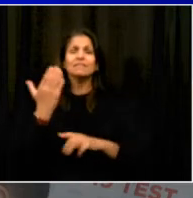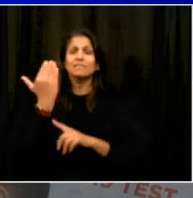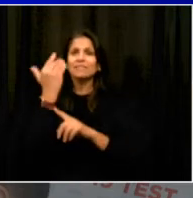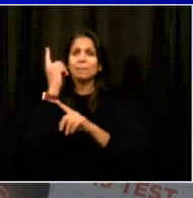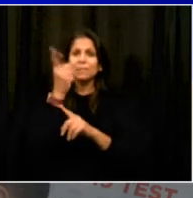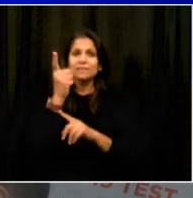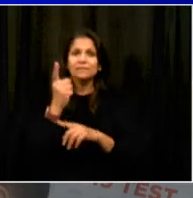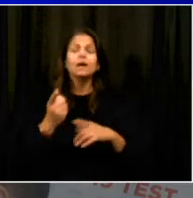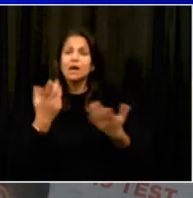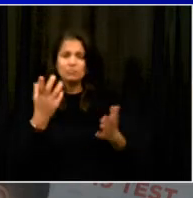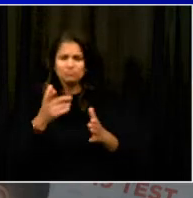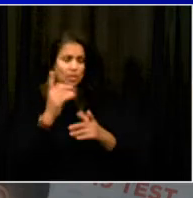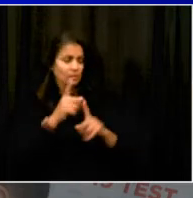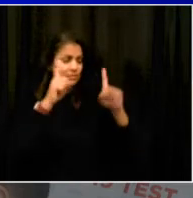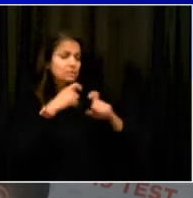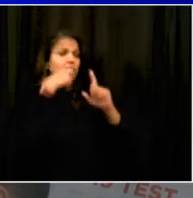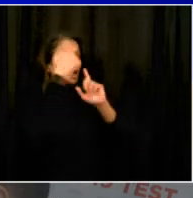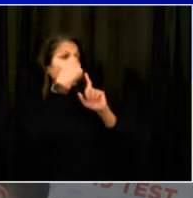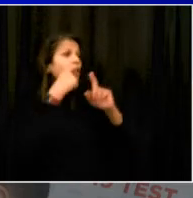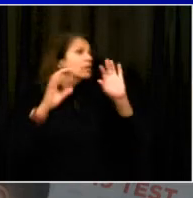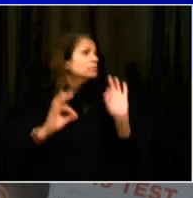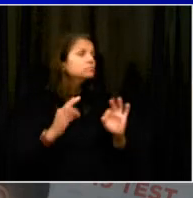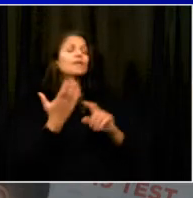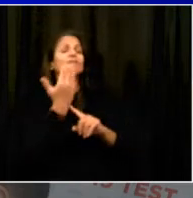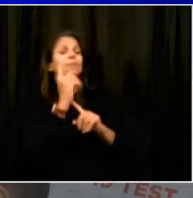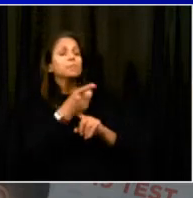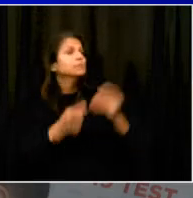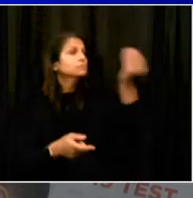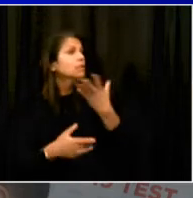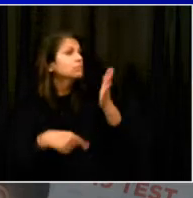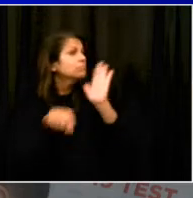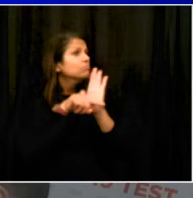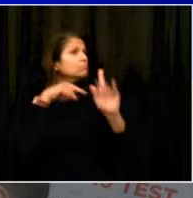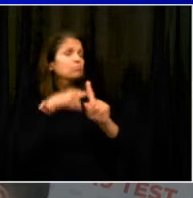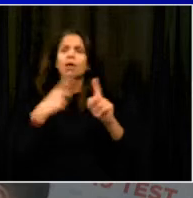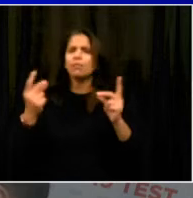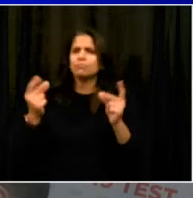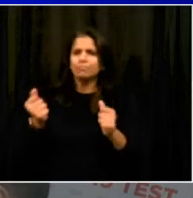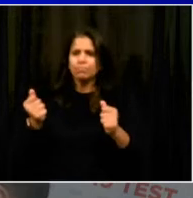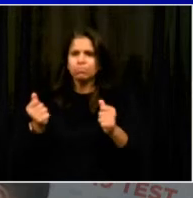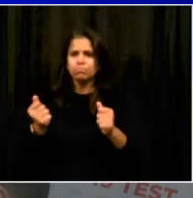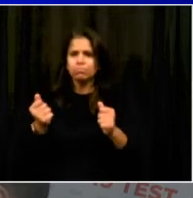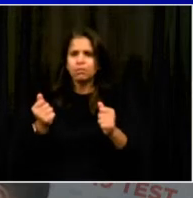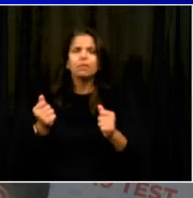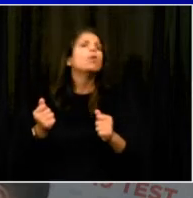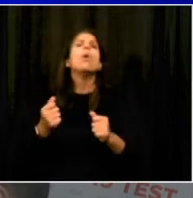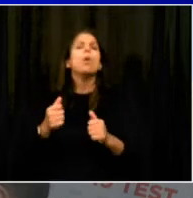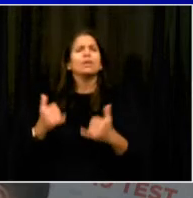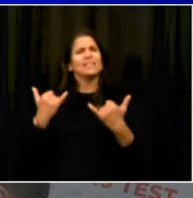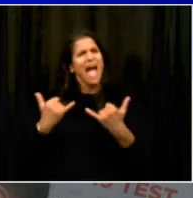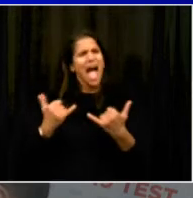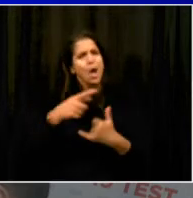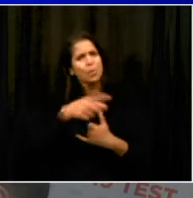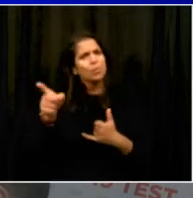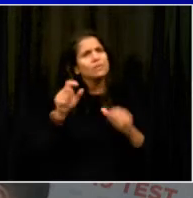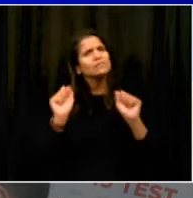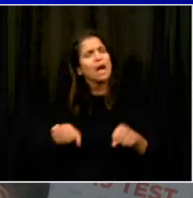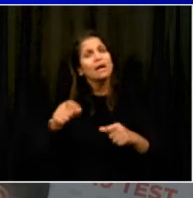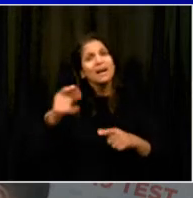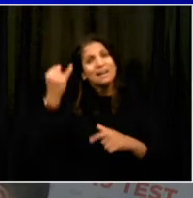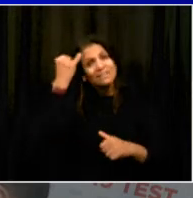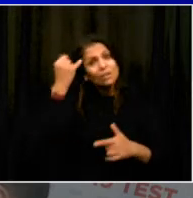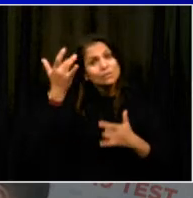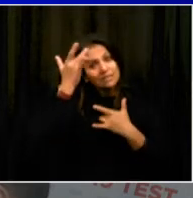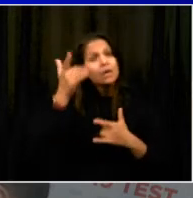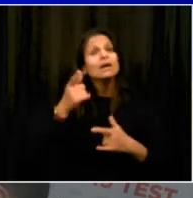immediately perform contact tracing or see who you may have exposed when you were contagious. We then reach out to those people you may have